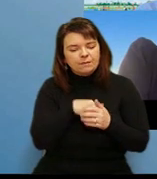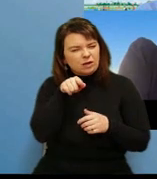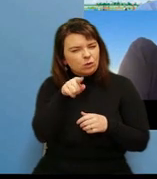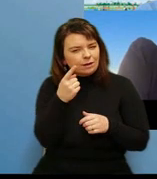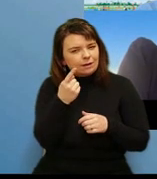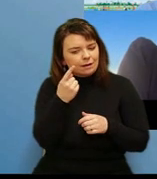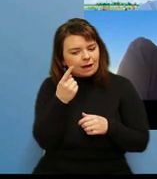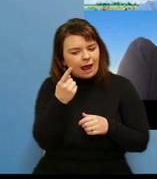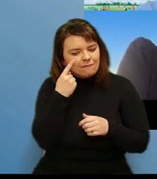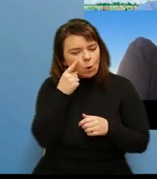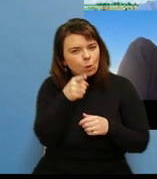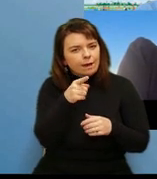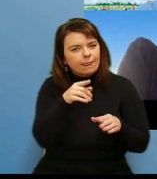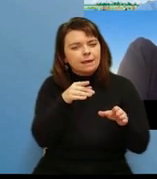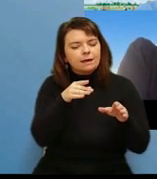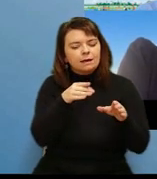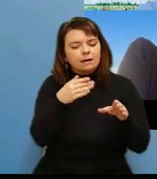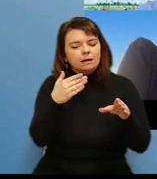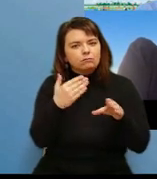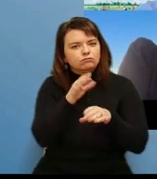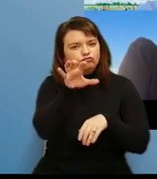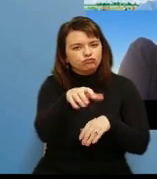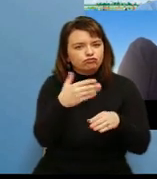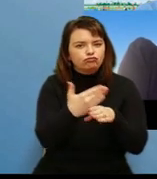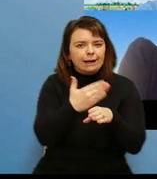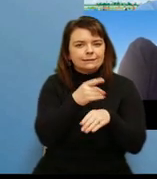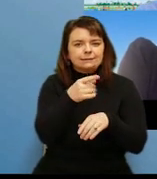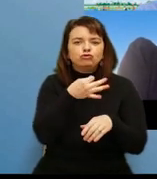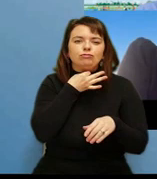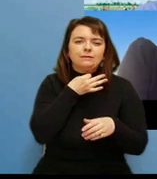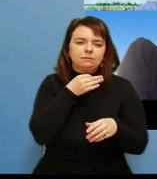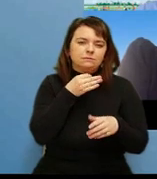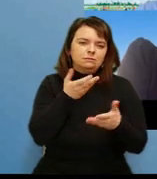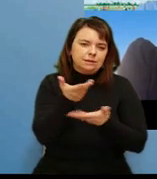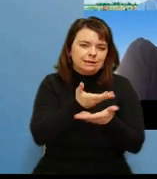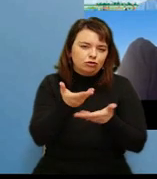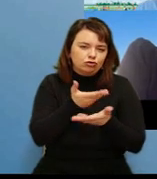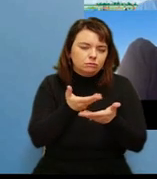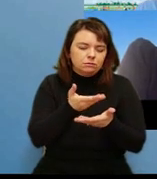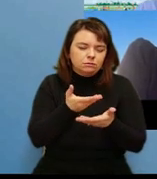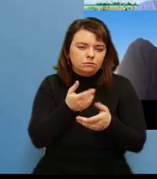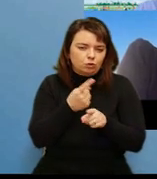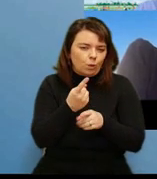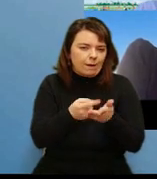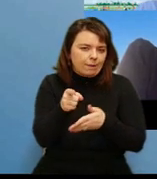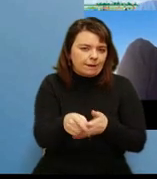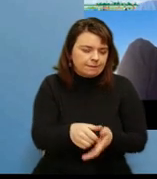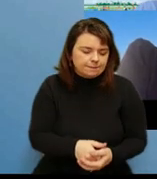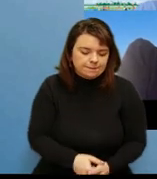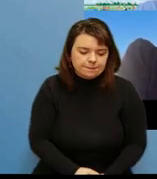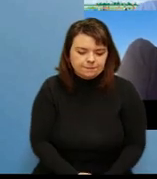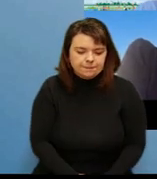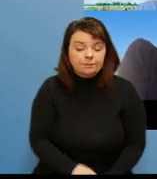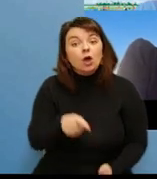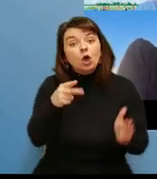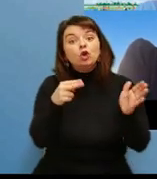Trying to think of which practice is that, but that will surface in the practice risk in our discussion, so